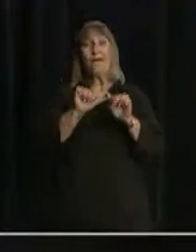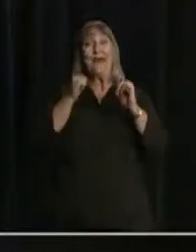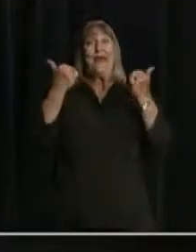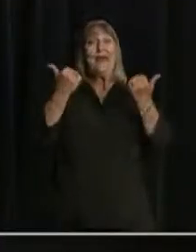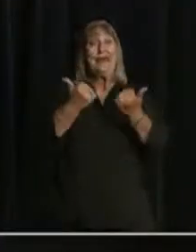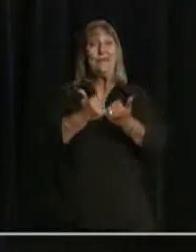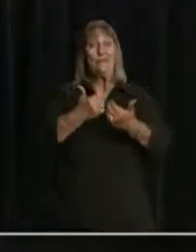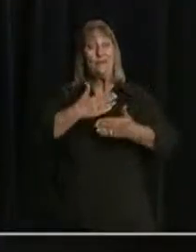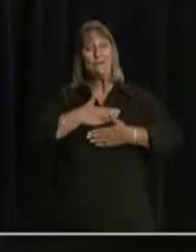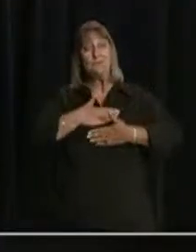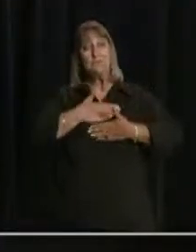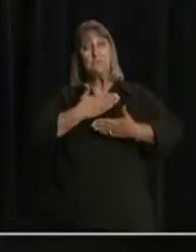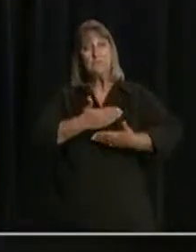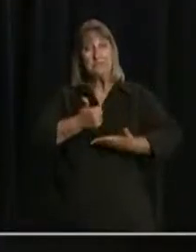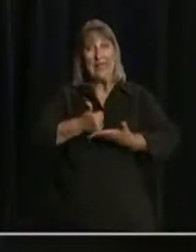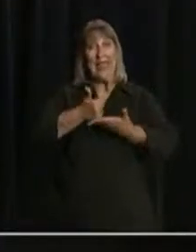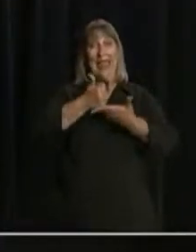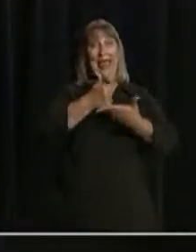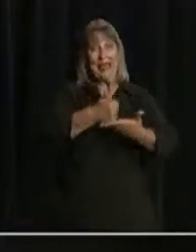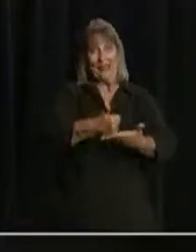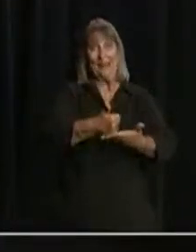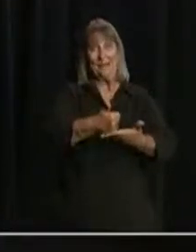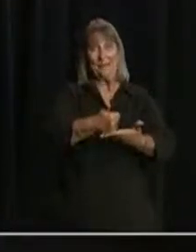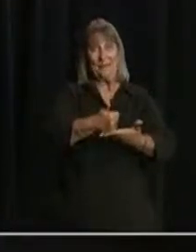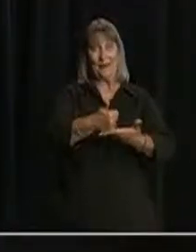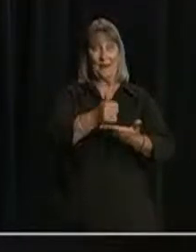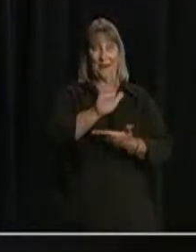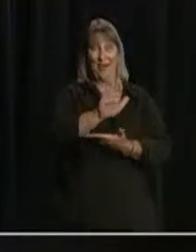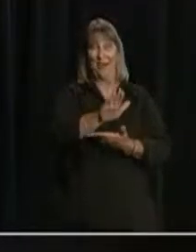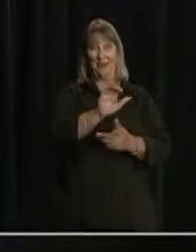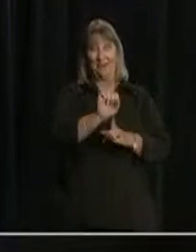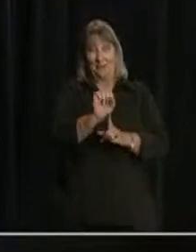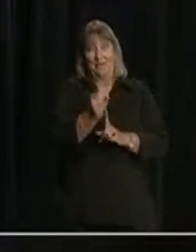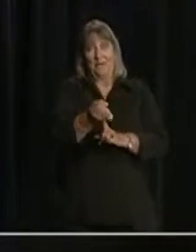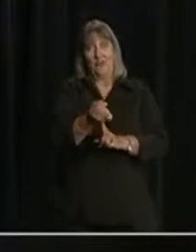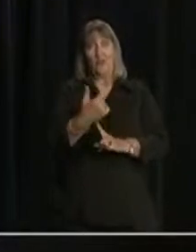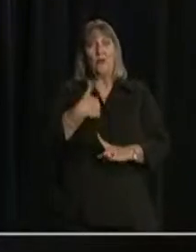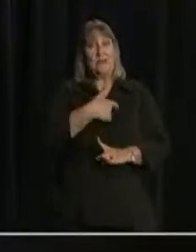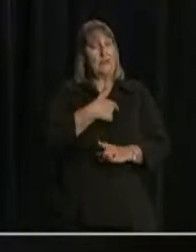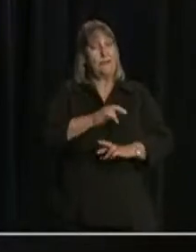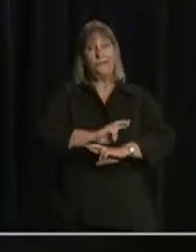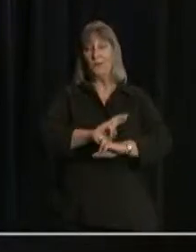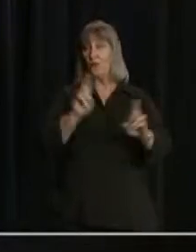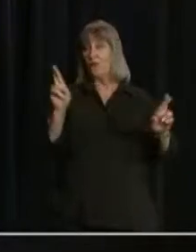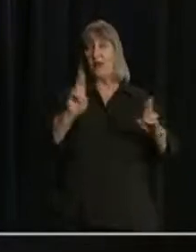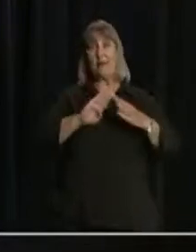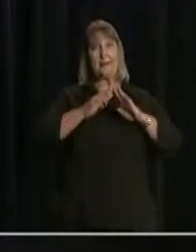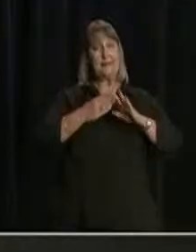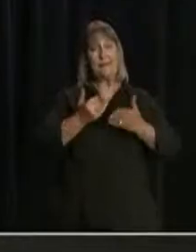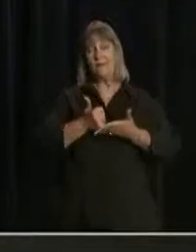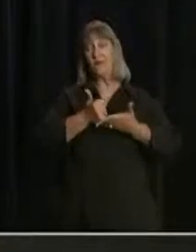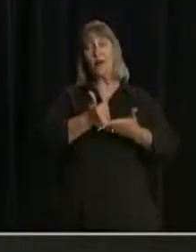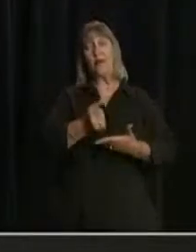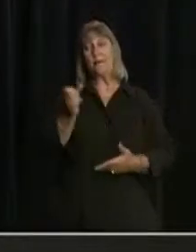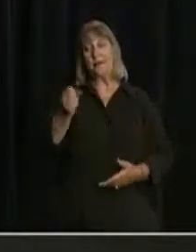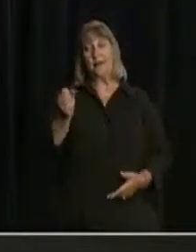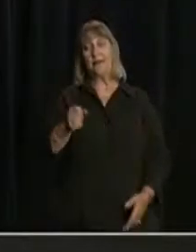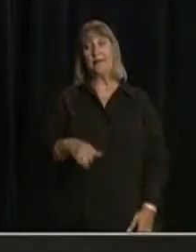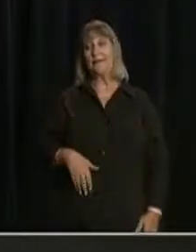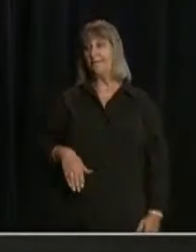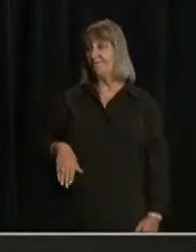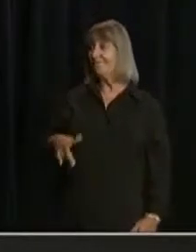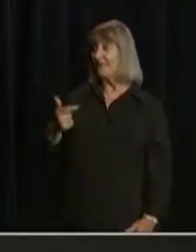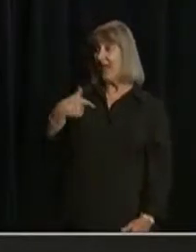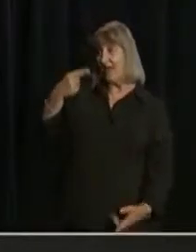and willing and already helping with the situation, and we'll stand ready to do our part. That was